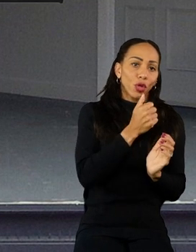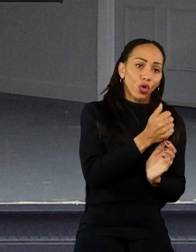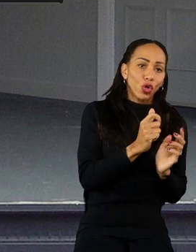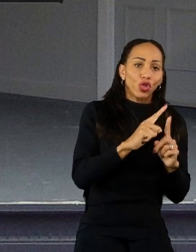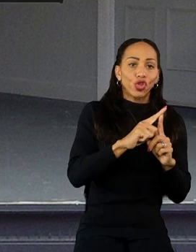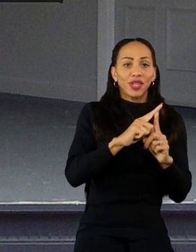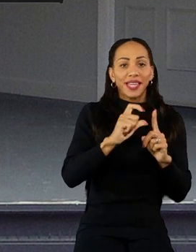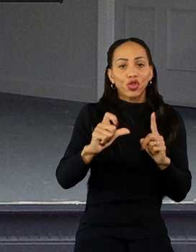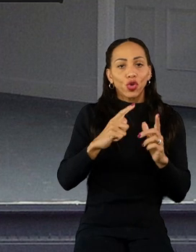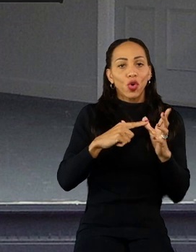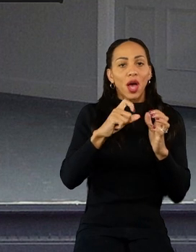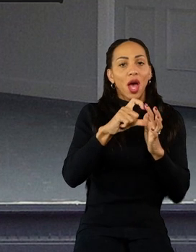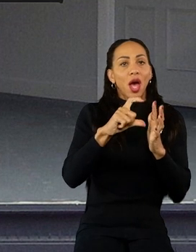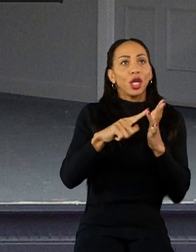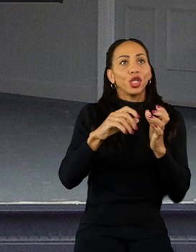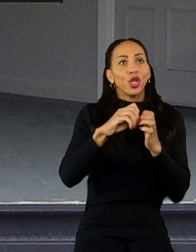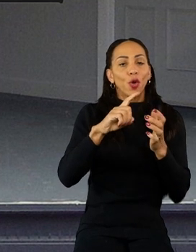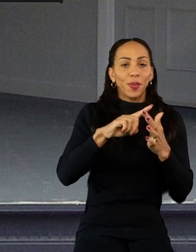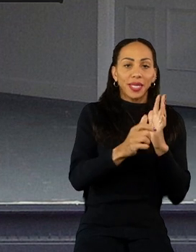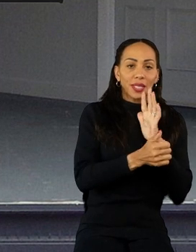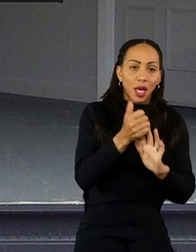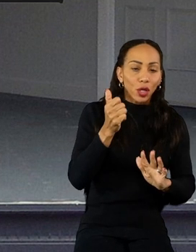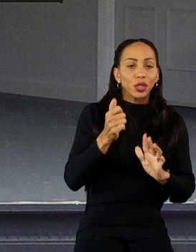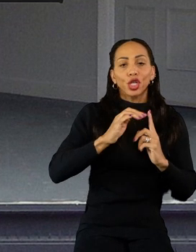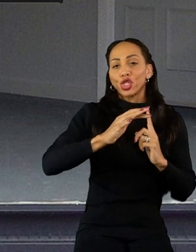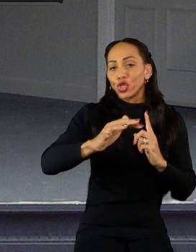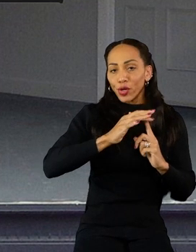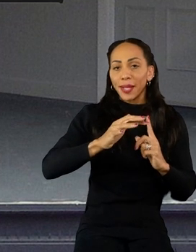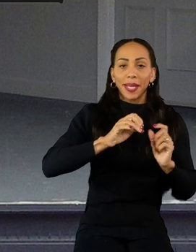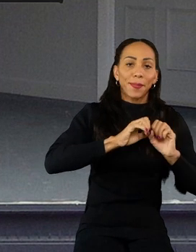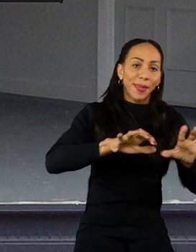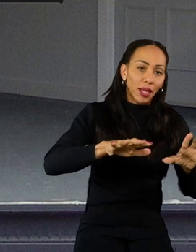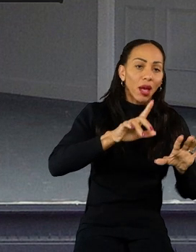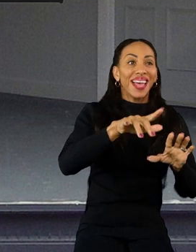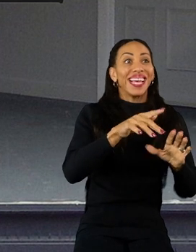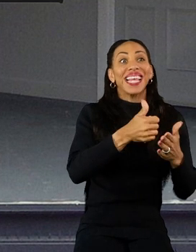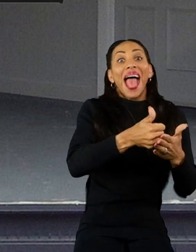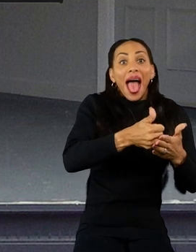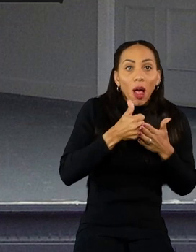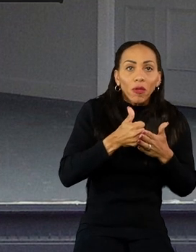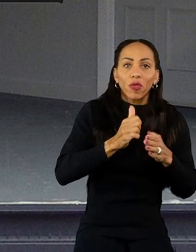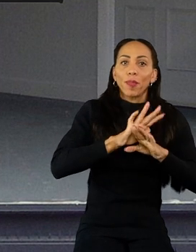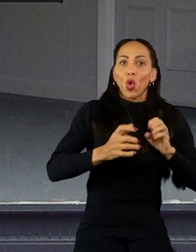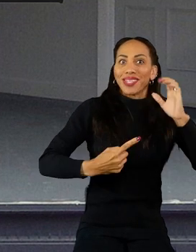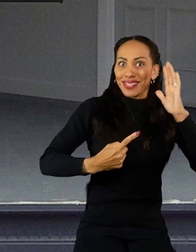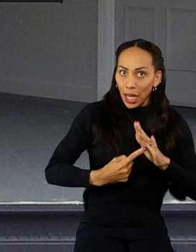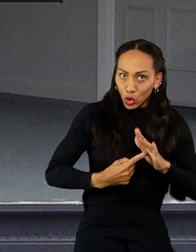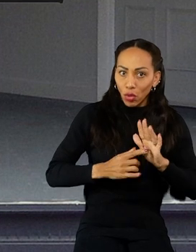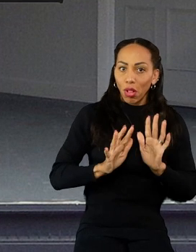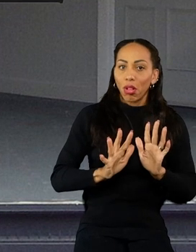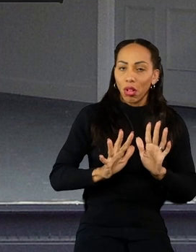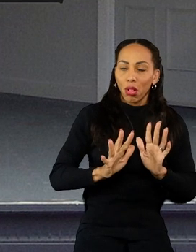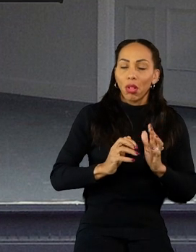just to say, to have digital Adobe skills and knowledge of streaming media in video would be